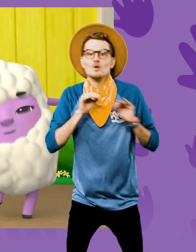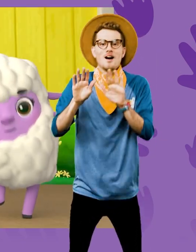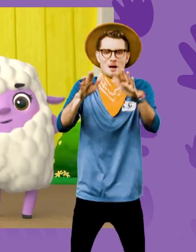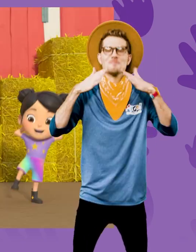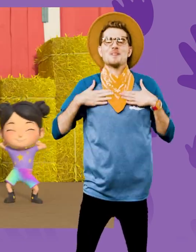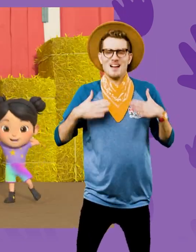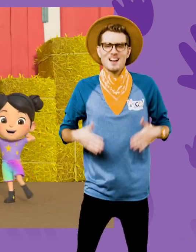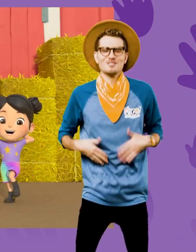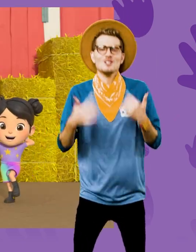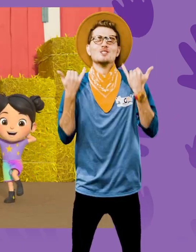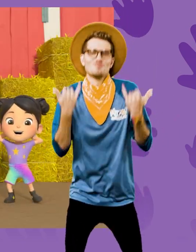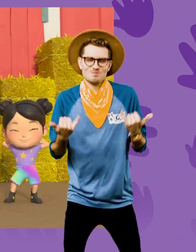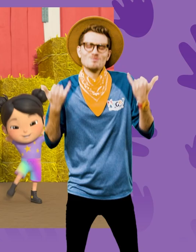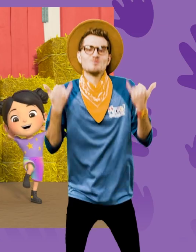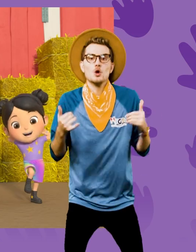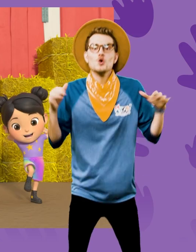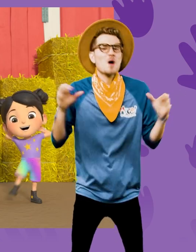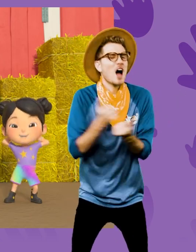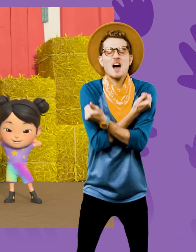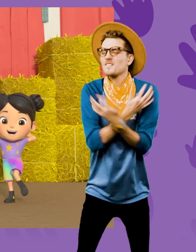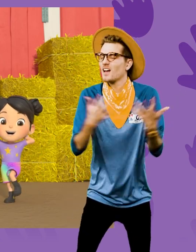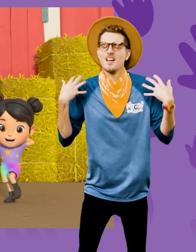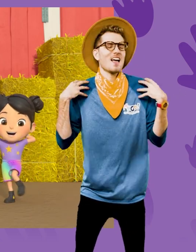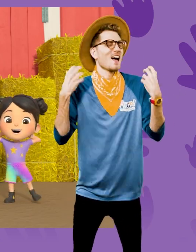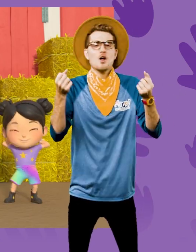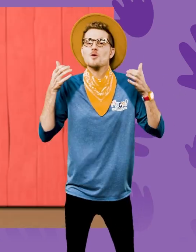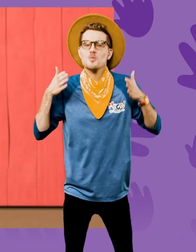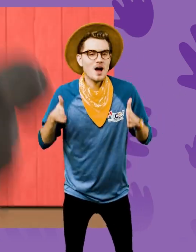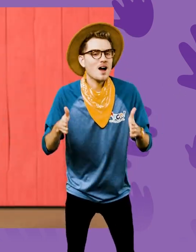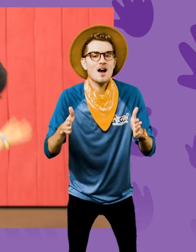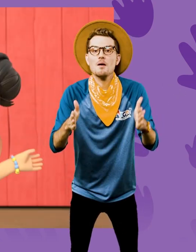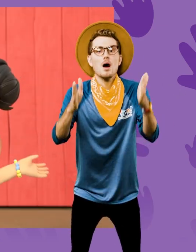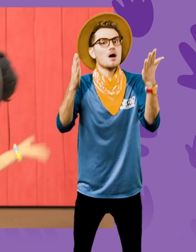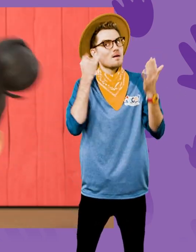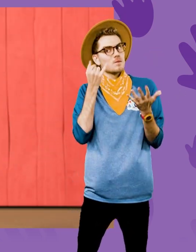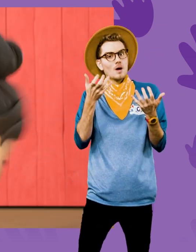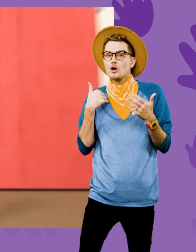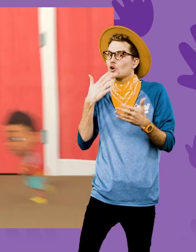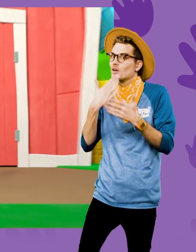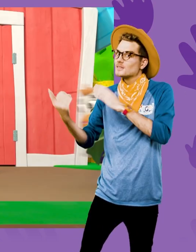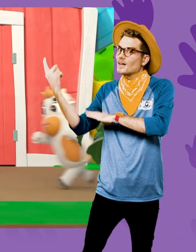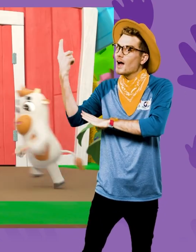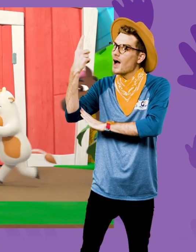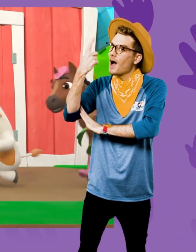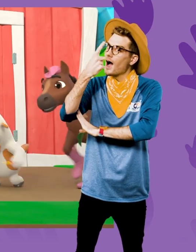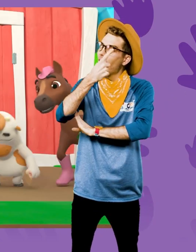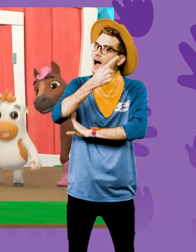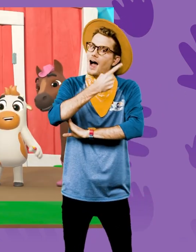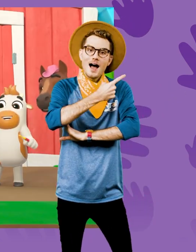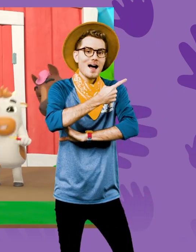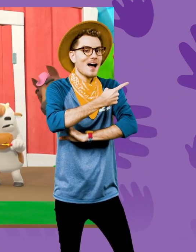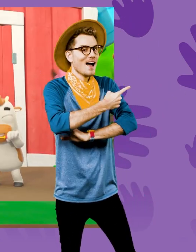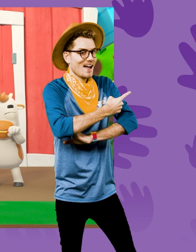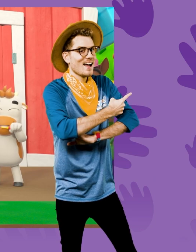body today. We're doing everything the healthy way. If you want a good day,